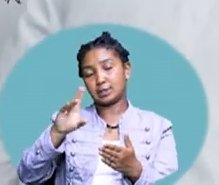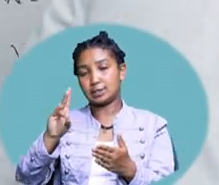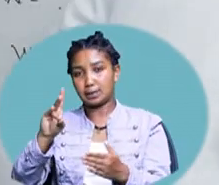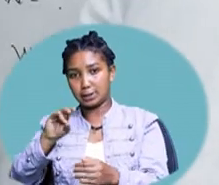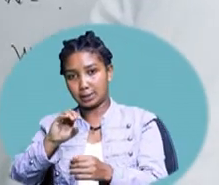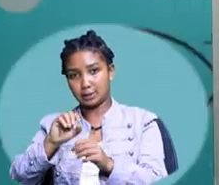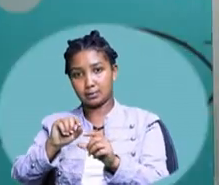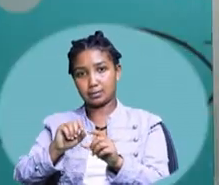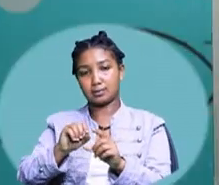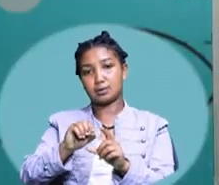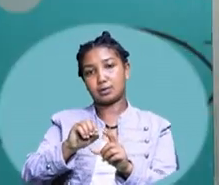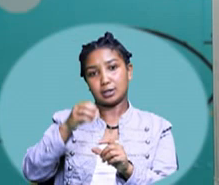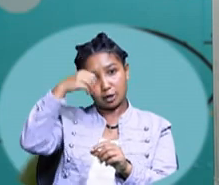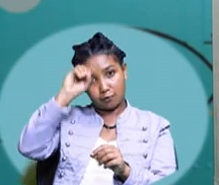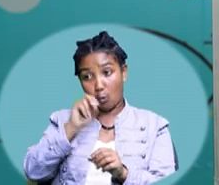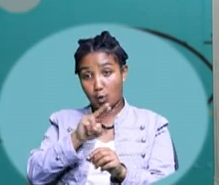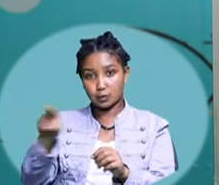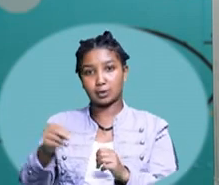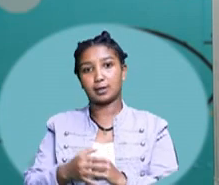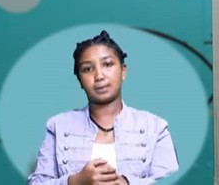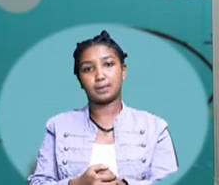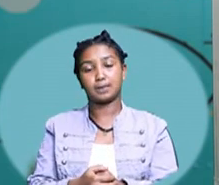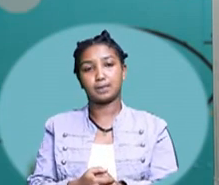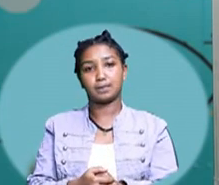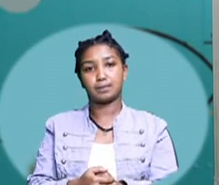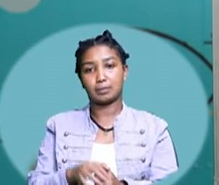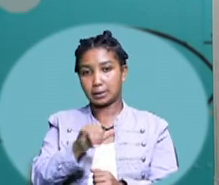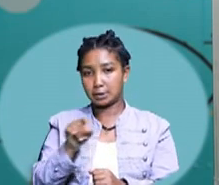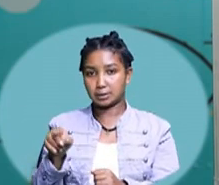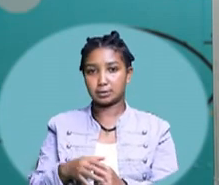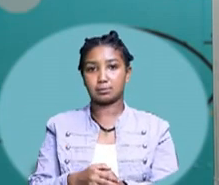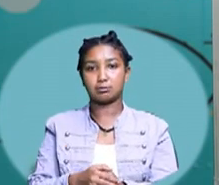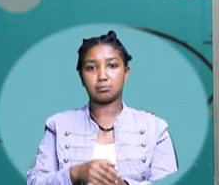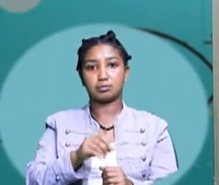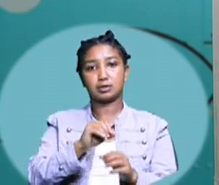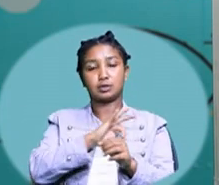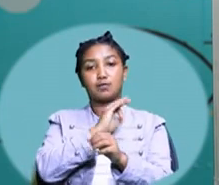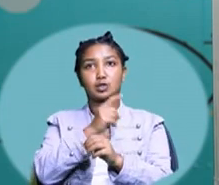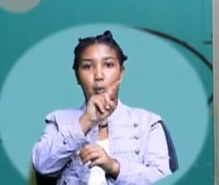here. The force is acting at an angle of 37 degree from horizontal.